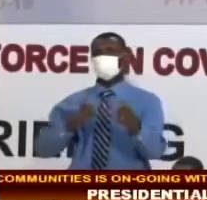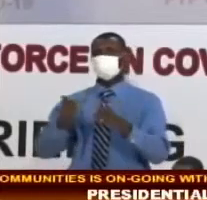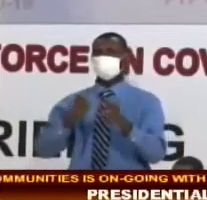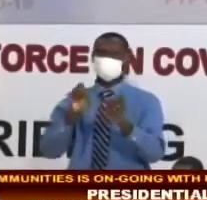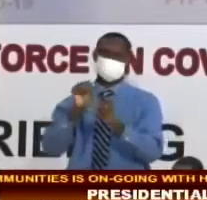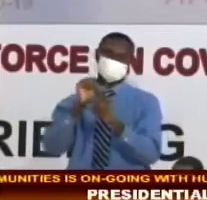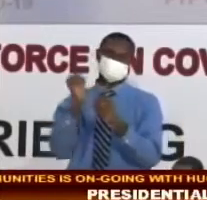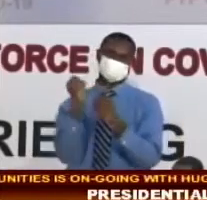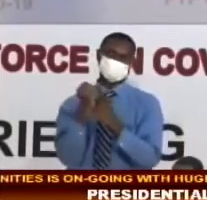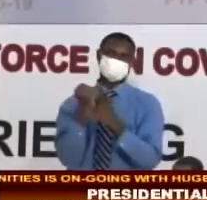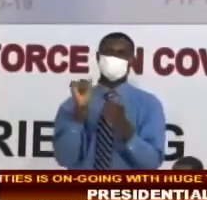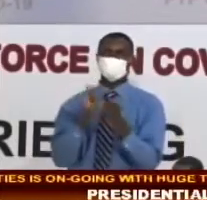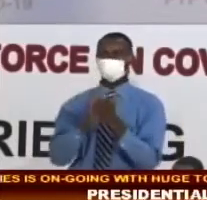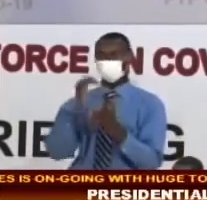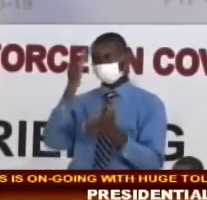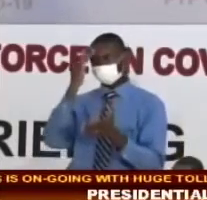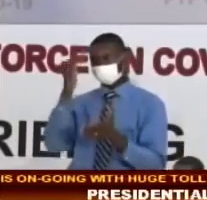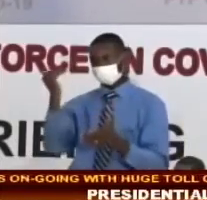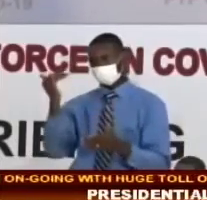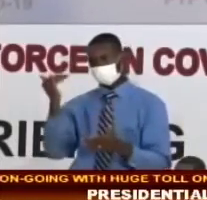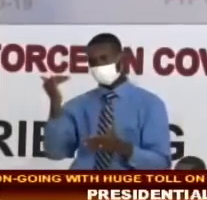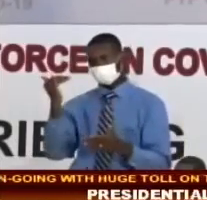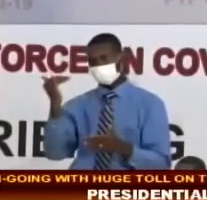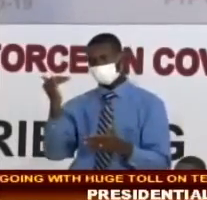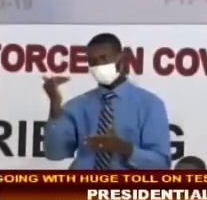the reasons why we